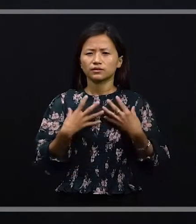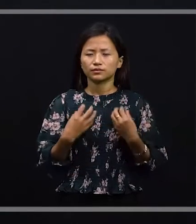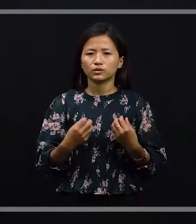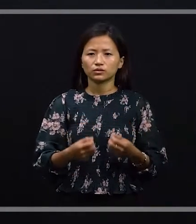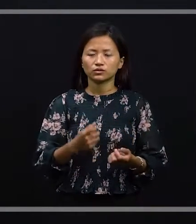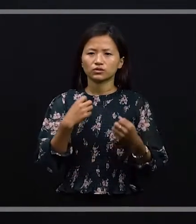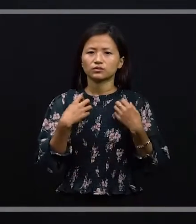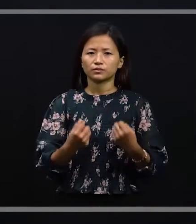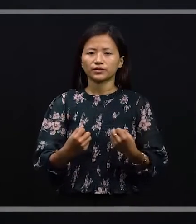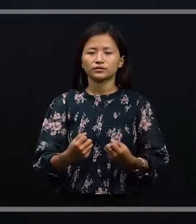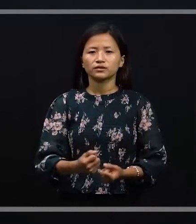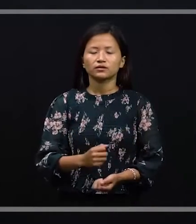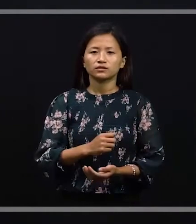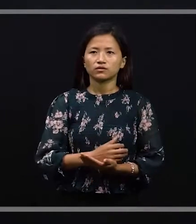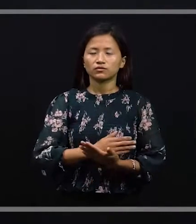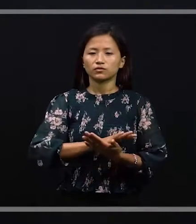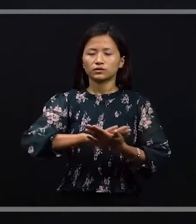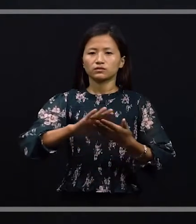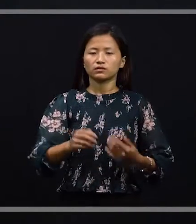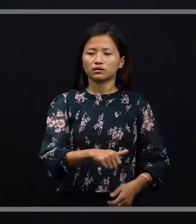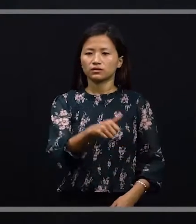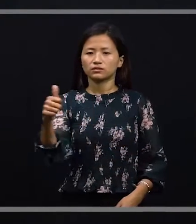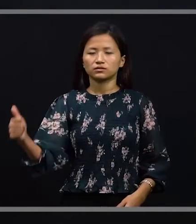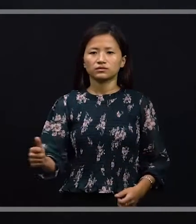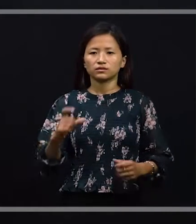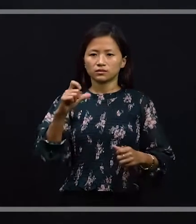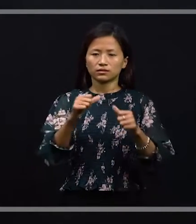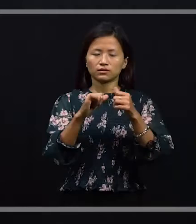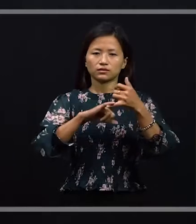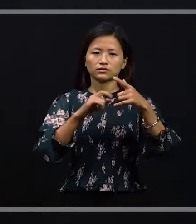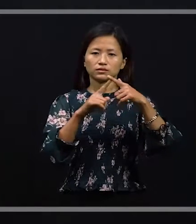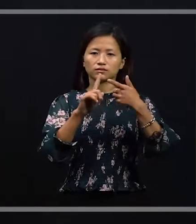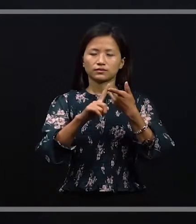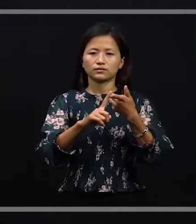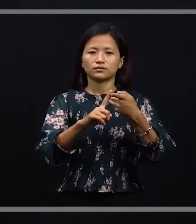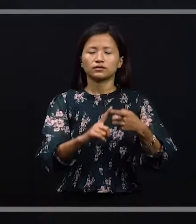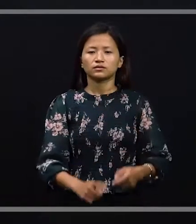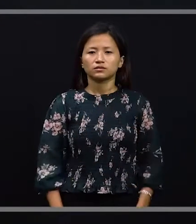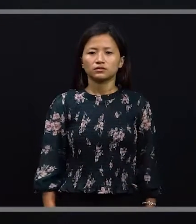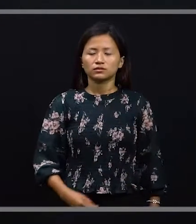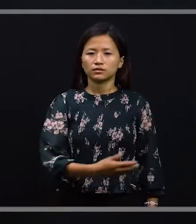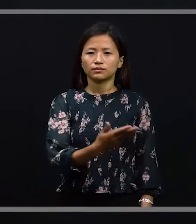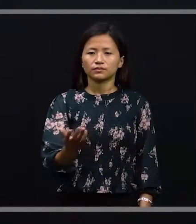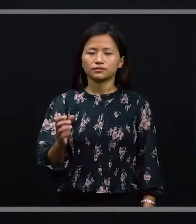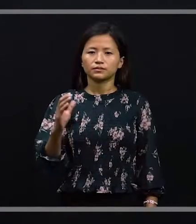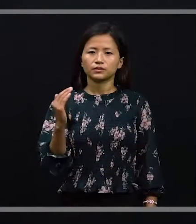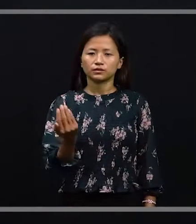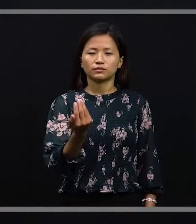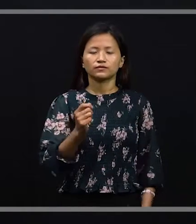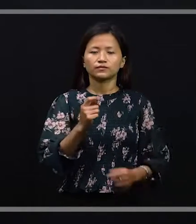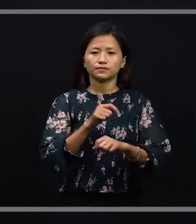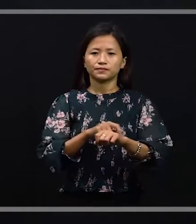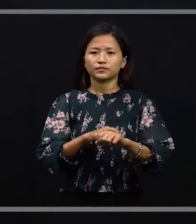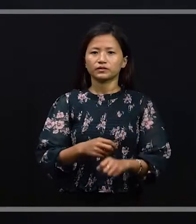entire life. So here what happened was, there were social evils, okay. So there were social evils even in the